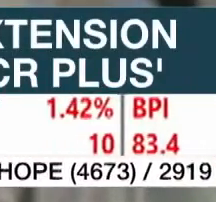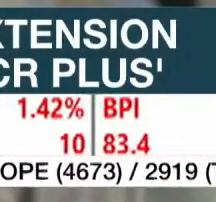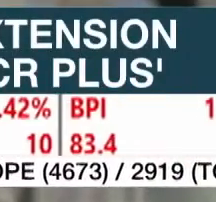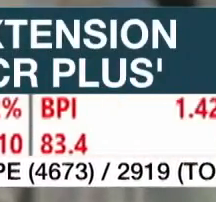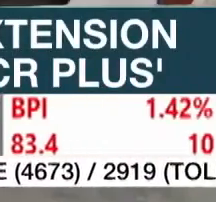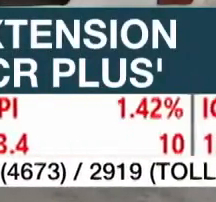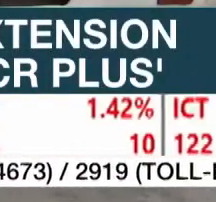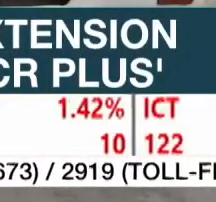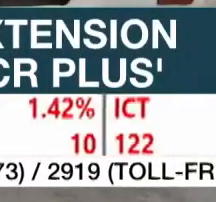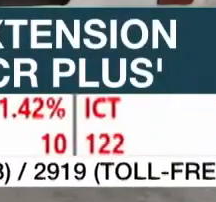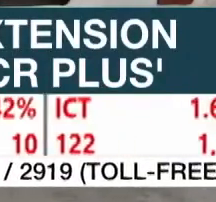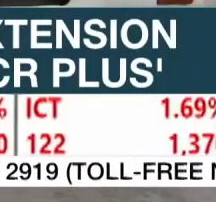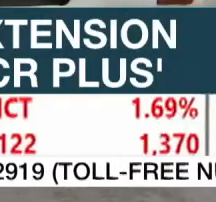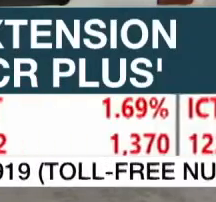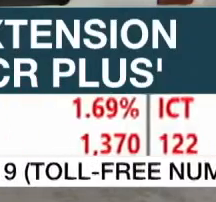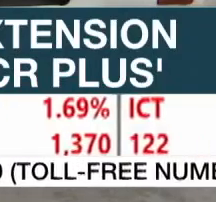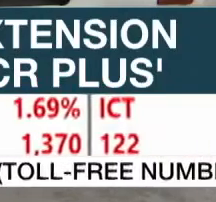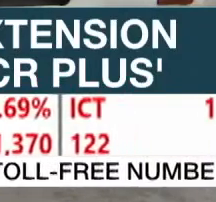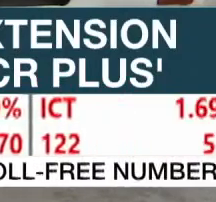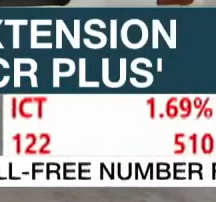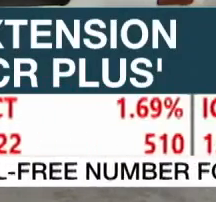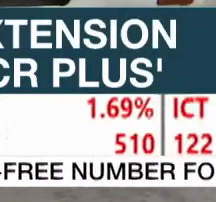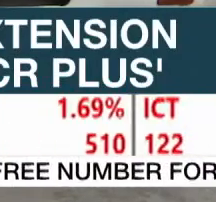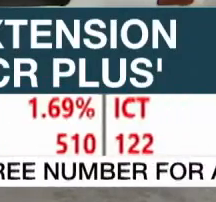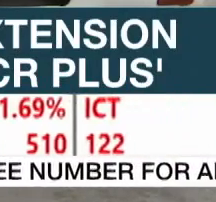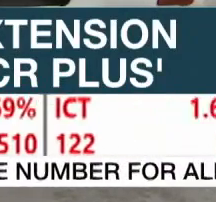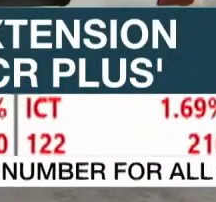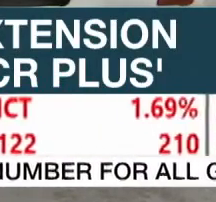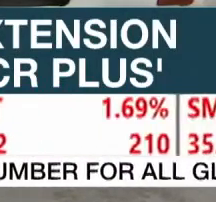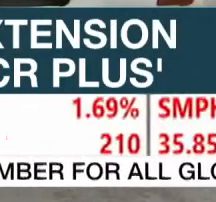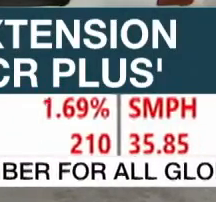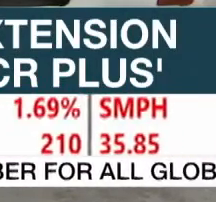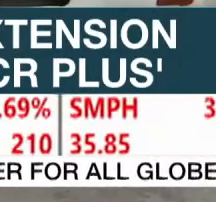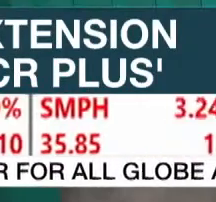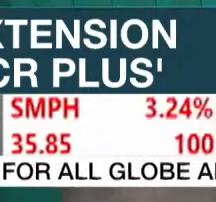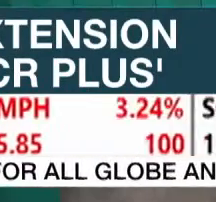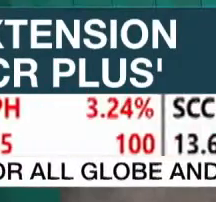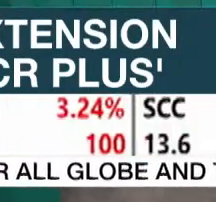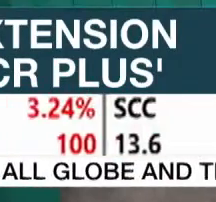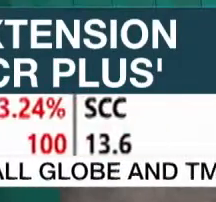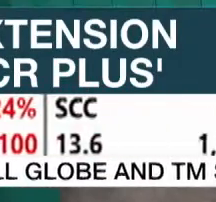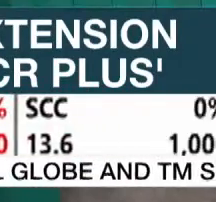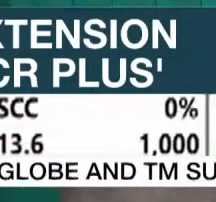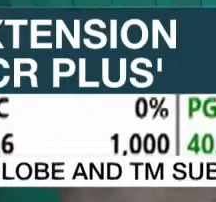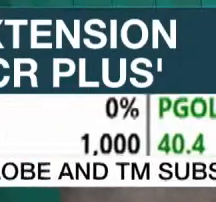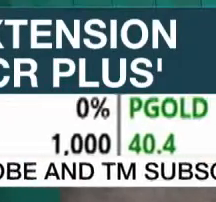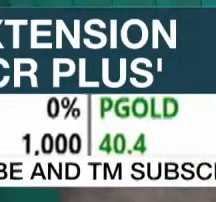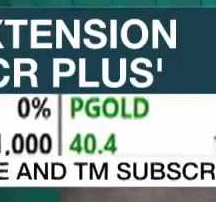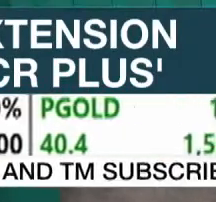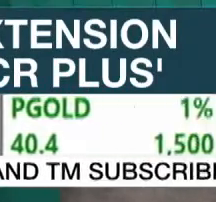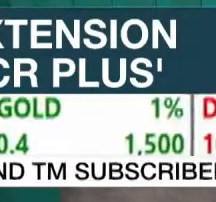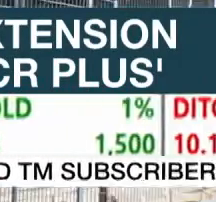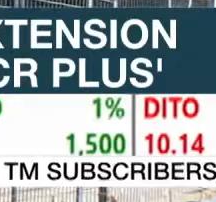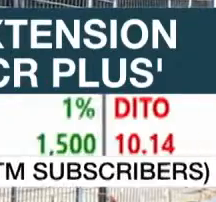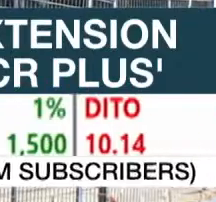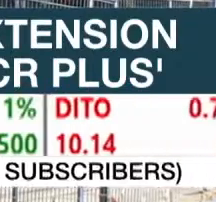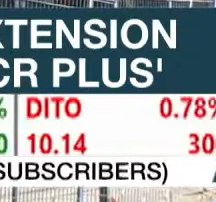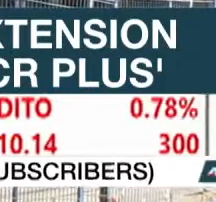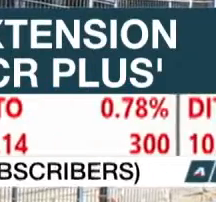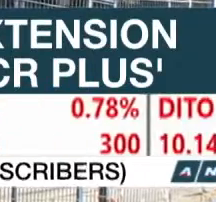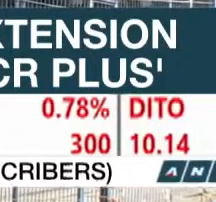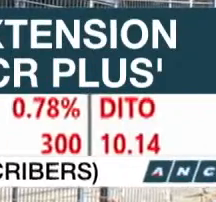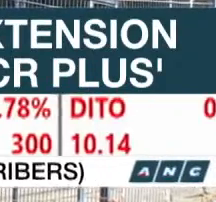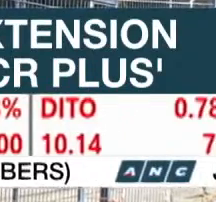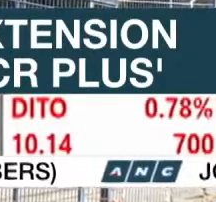Cavite, Laguna, and Rizal until April 4. Health Undersecretary Maria Rosario Vergeres says the duration of the